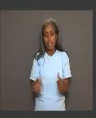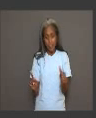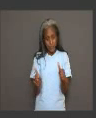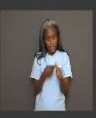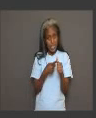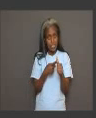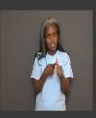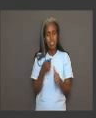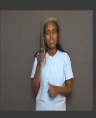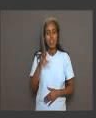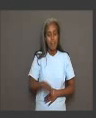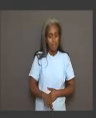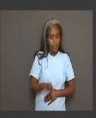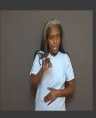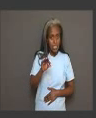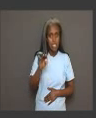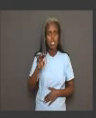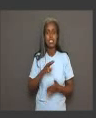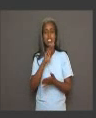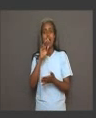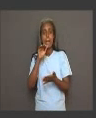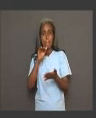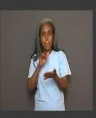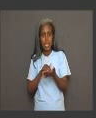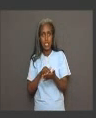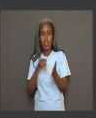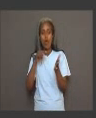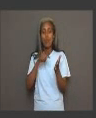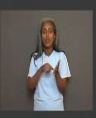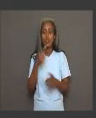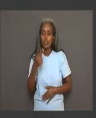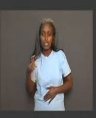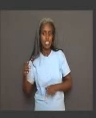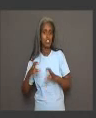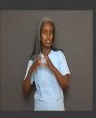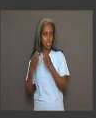First, find the midpoint for each class,